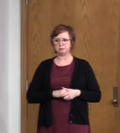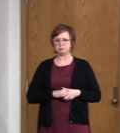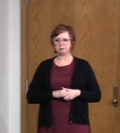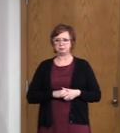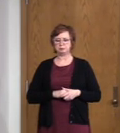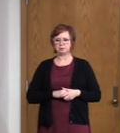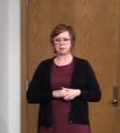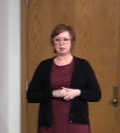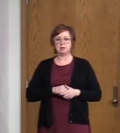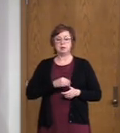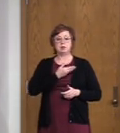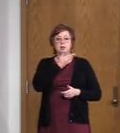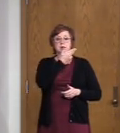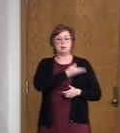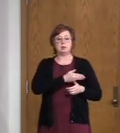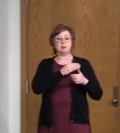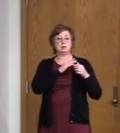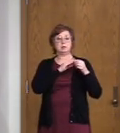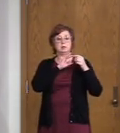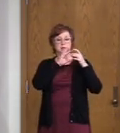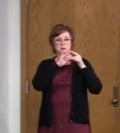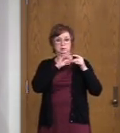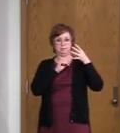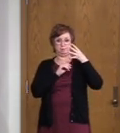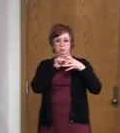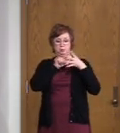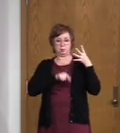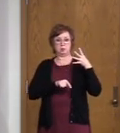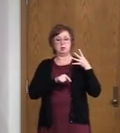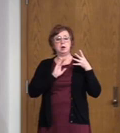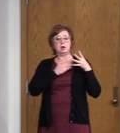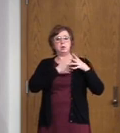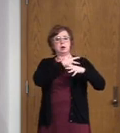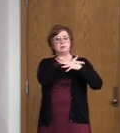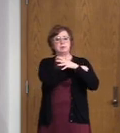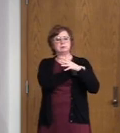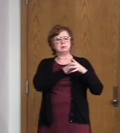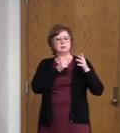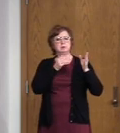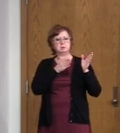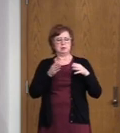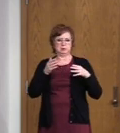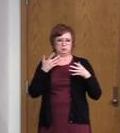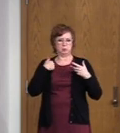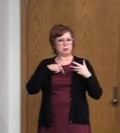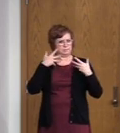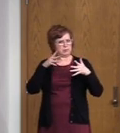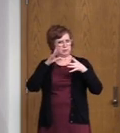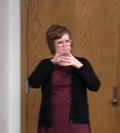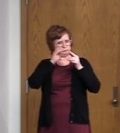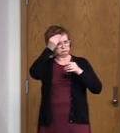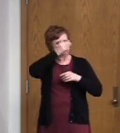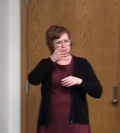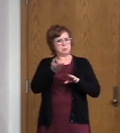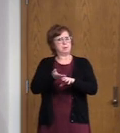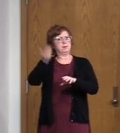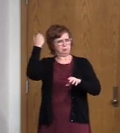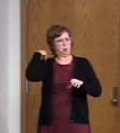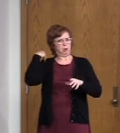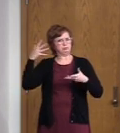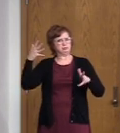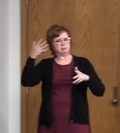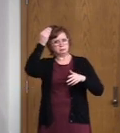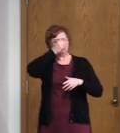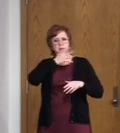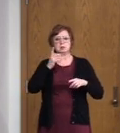So just to highlight some of the things the minister said about our vaccine plan, and we did share some of these details at a higher level previously, but Saskatchewan's